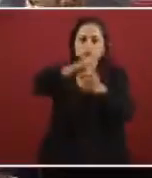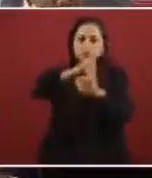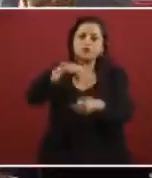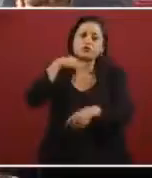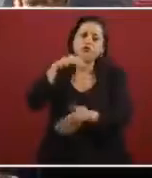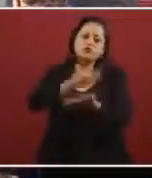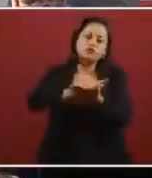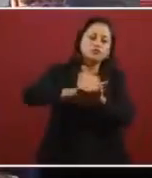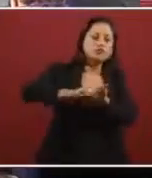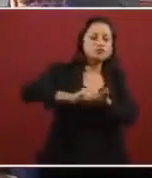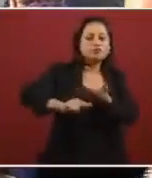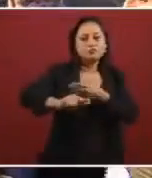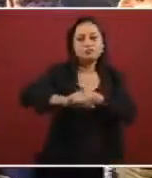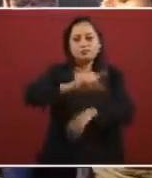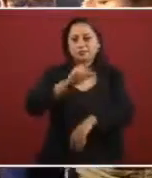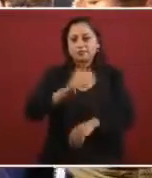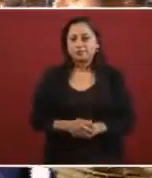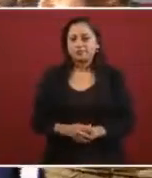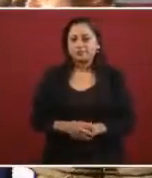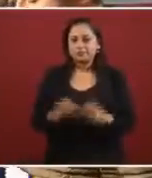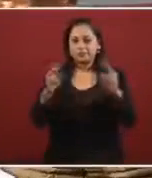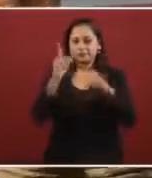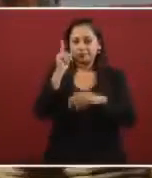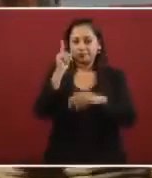mañana. And we'll see Gracias. each other tomorrow. Thank you.